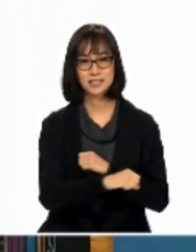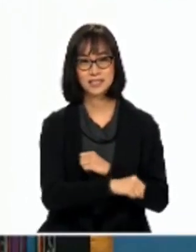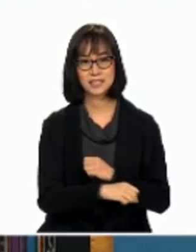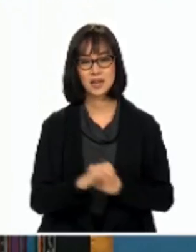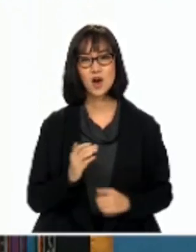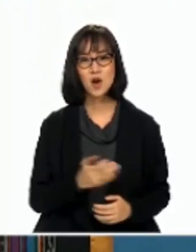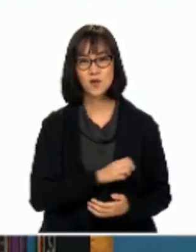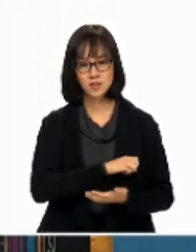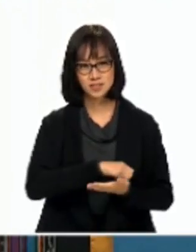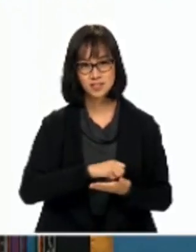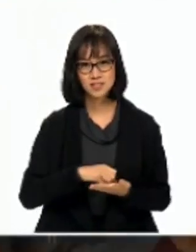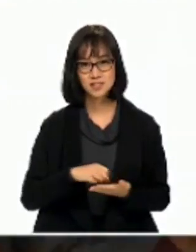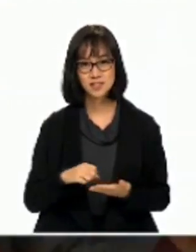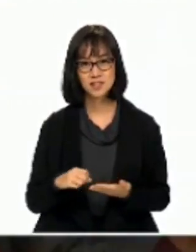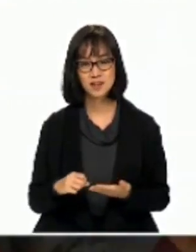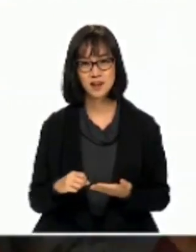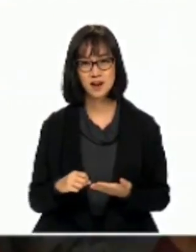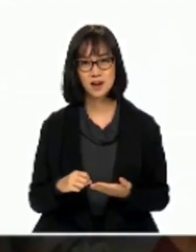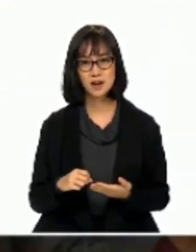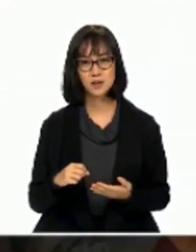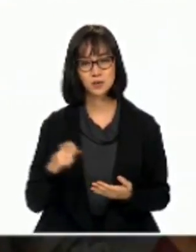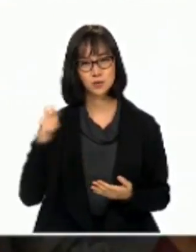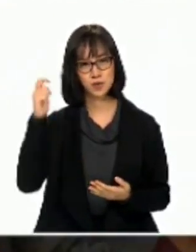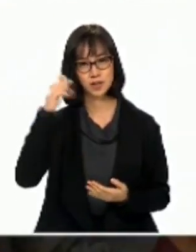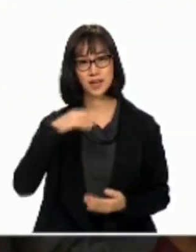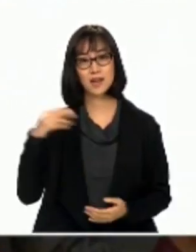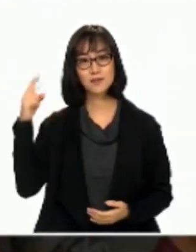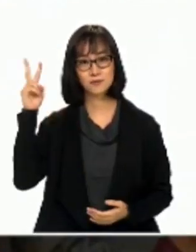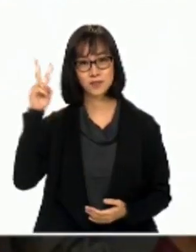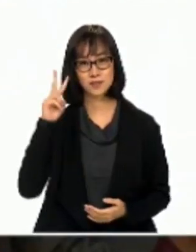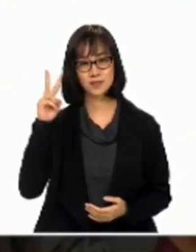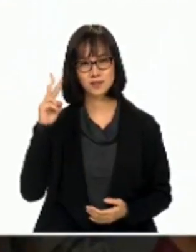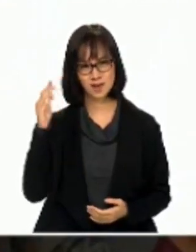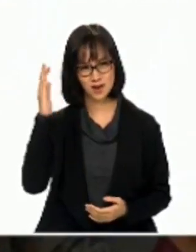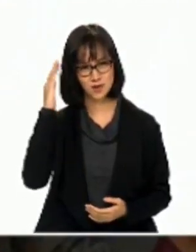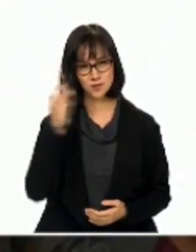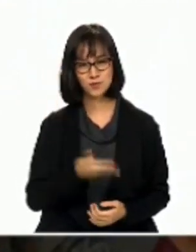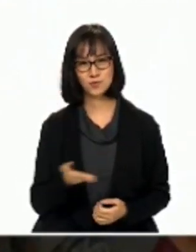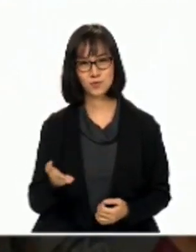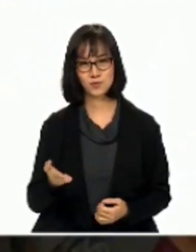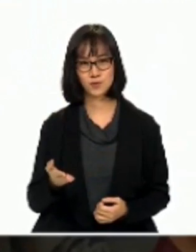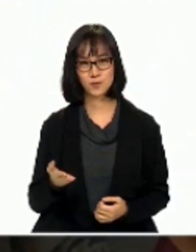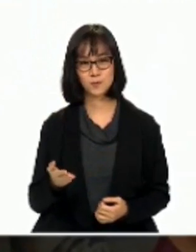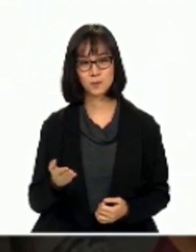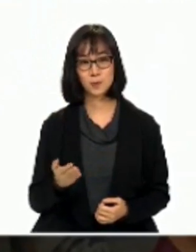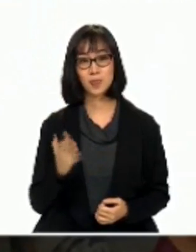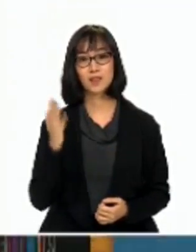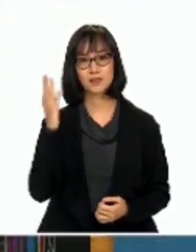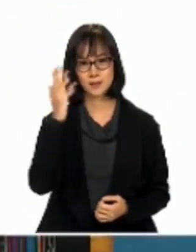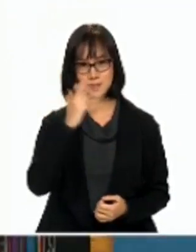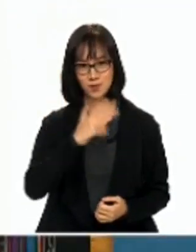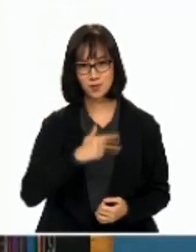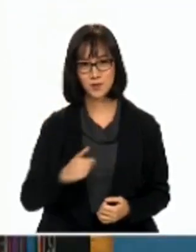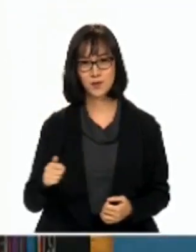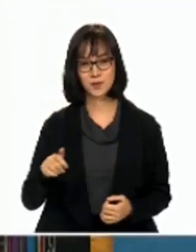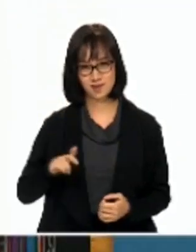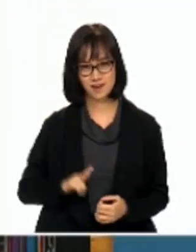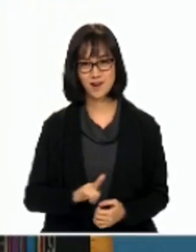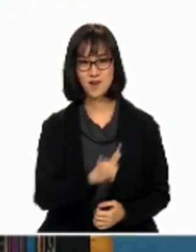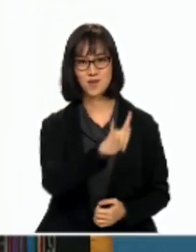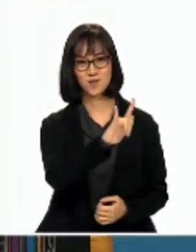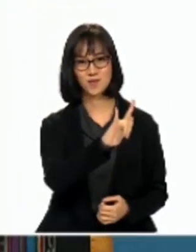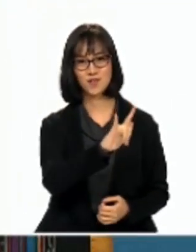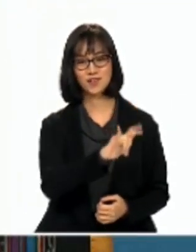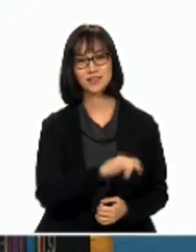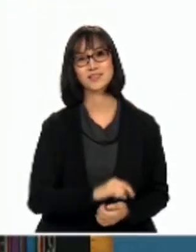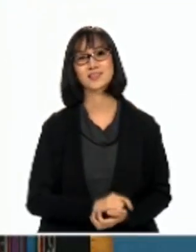Tugade and Villar. Alam naman ninyo, magaganda na ang airport ninyo. Inuna